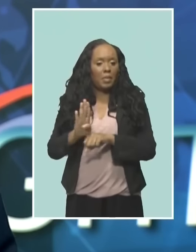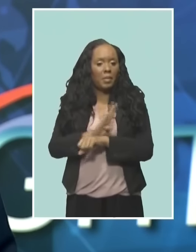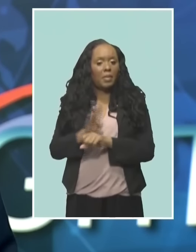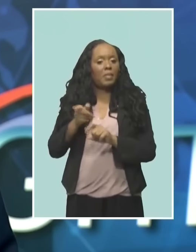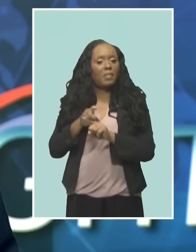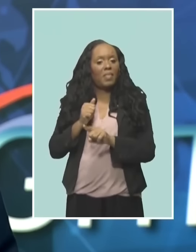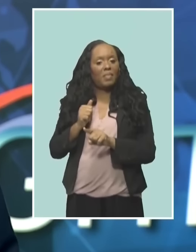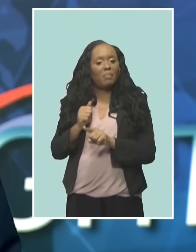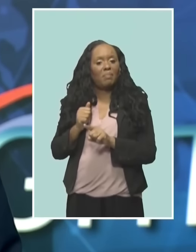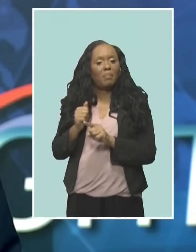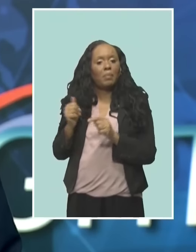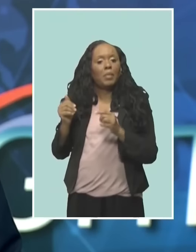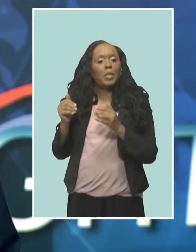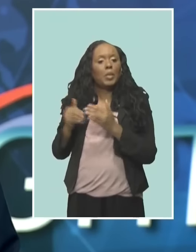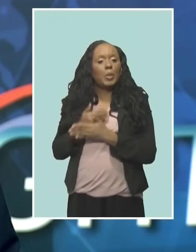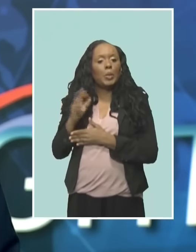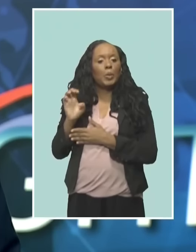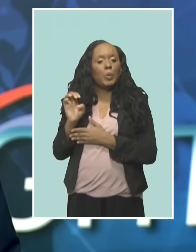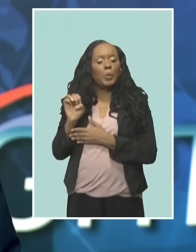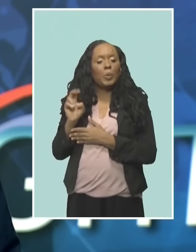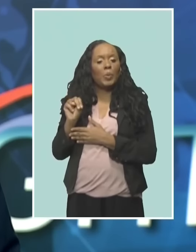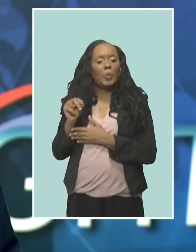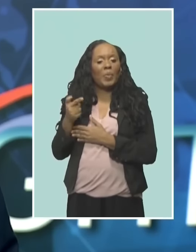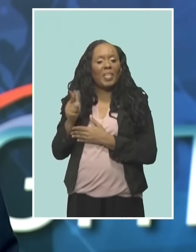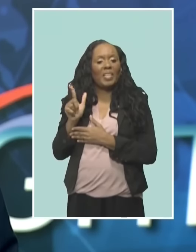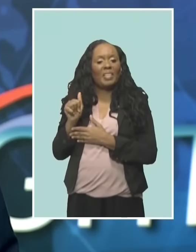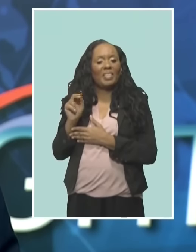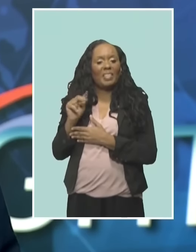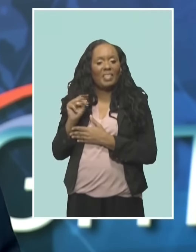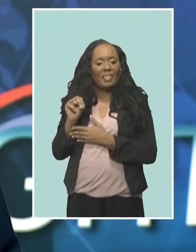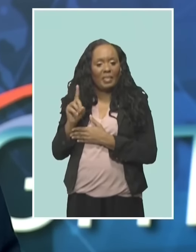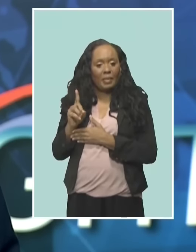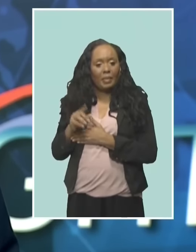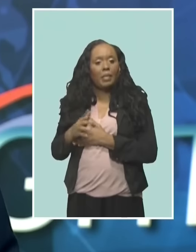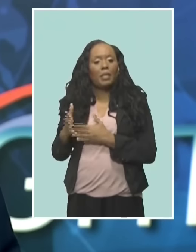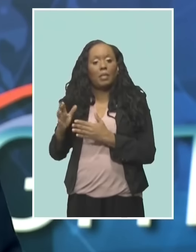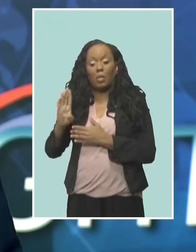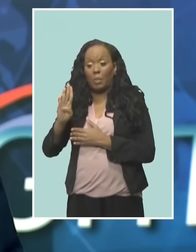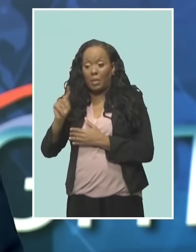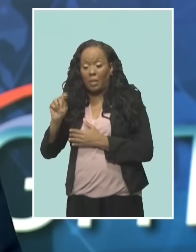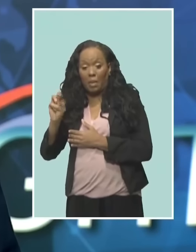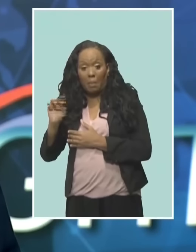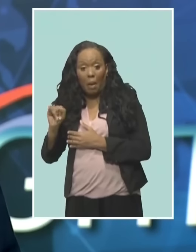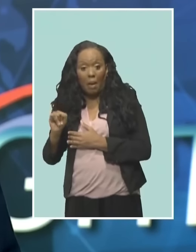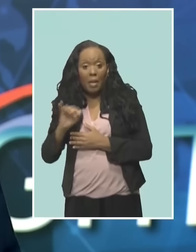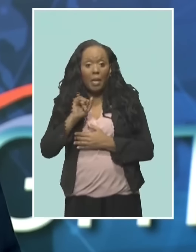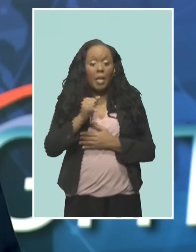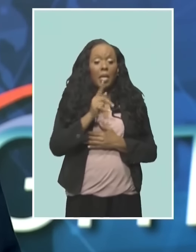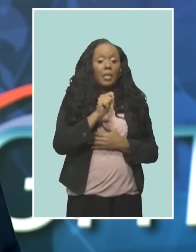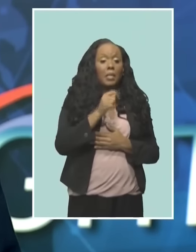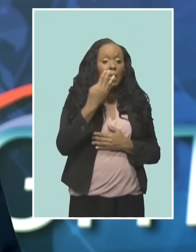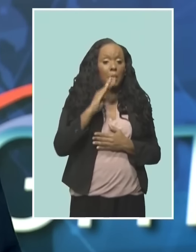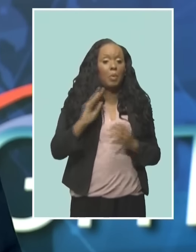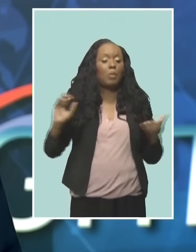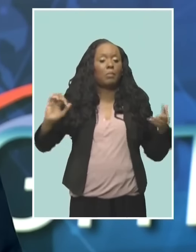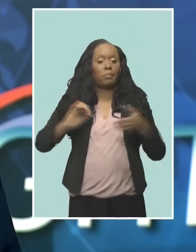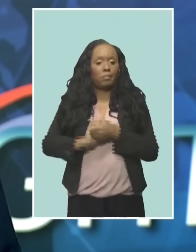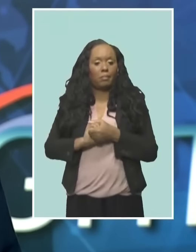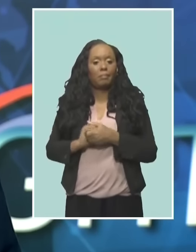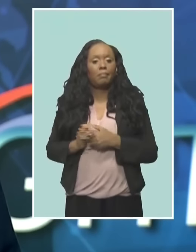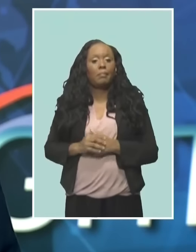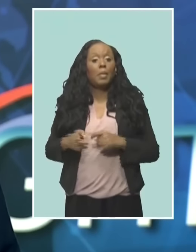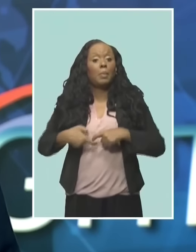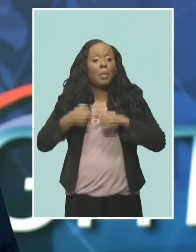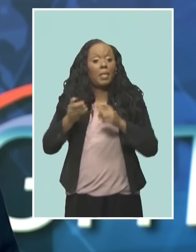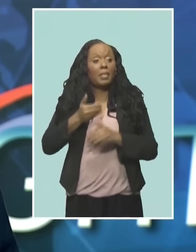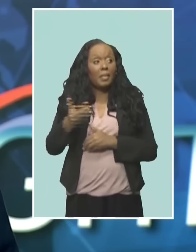England. That's a region receiving ever-increasing focus from both the BTMI and JetBlue. We'll take a break